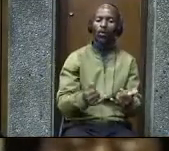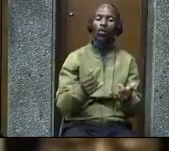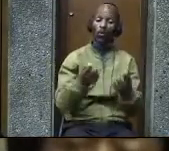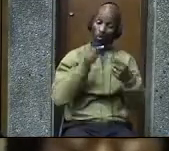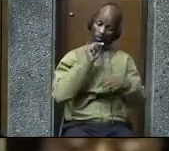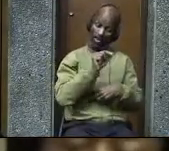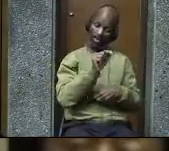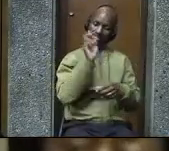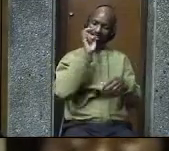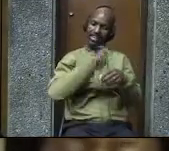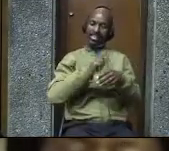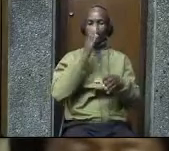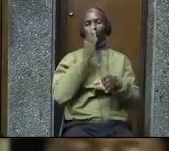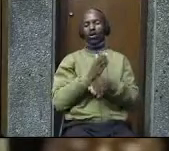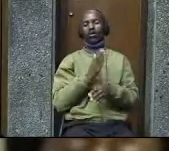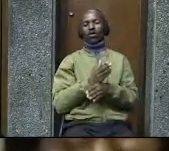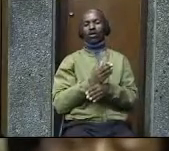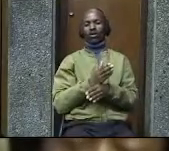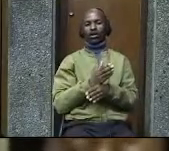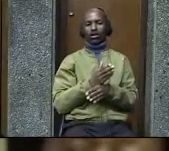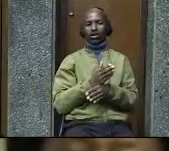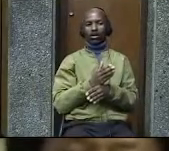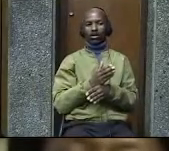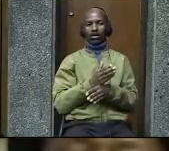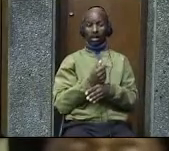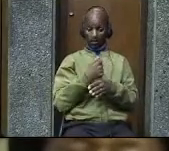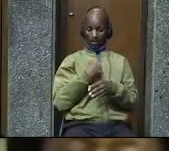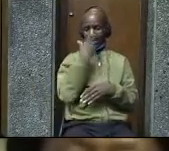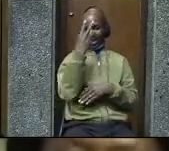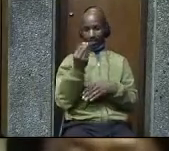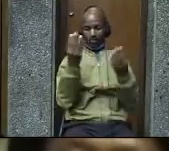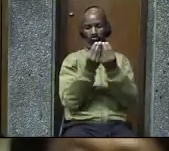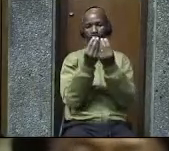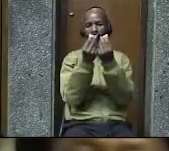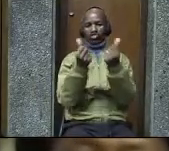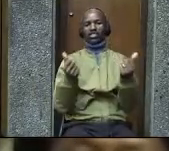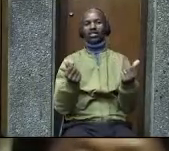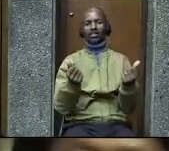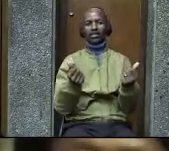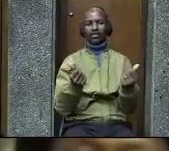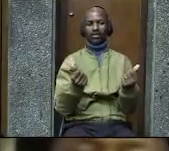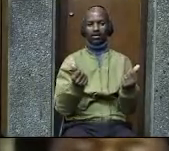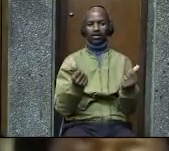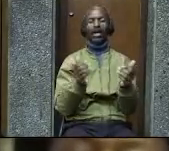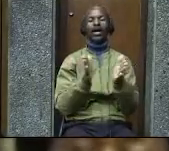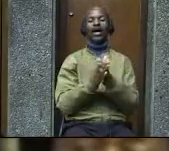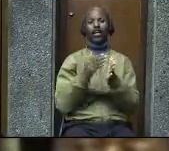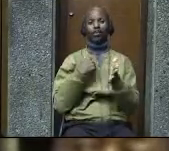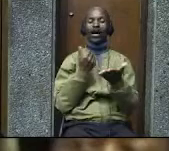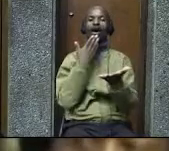need employment. So I've got the solution. And then